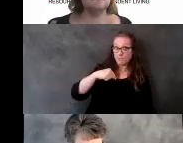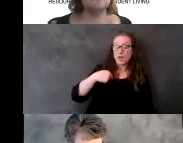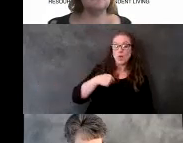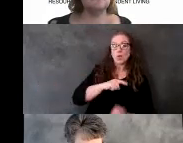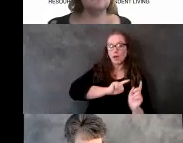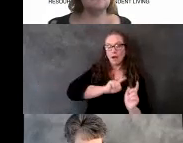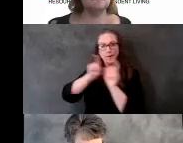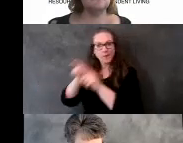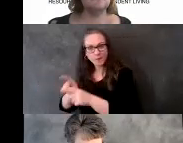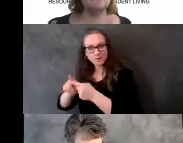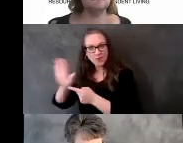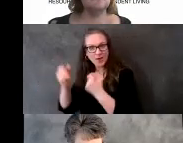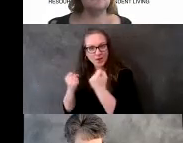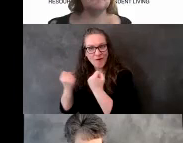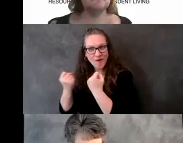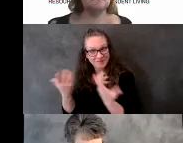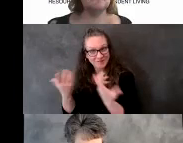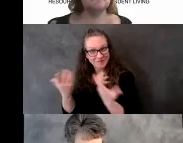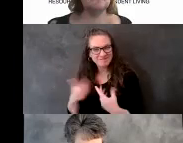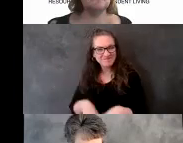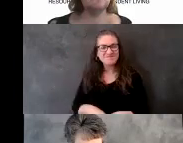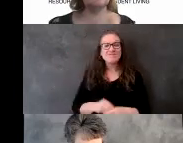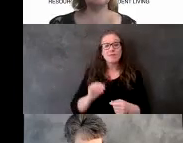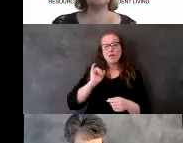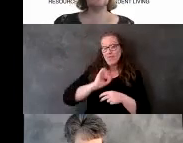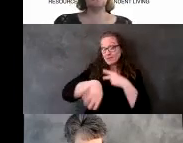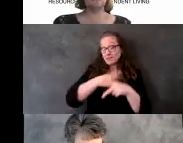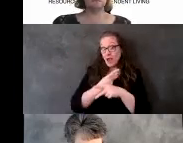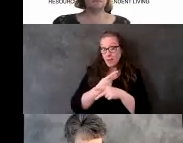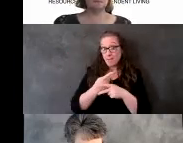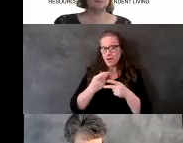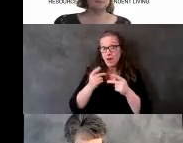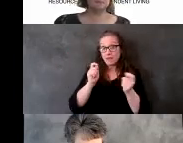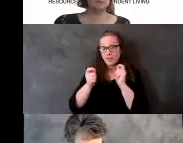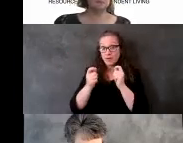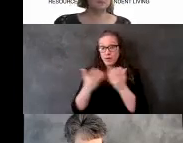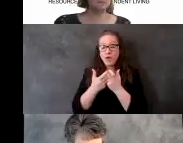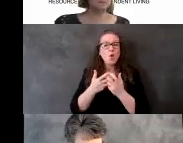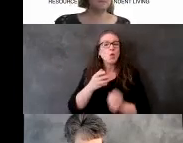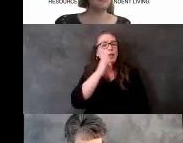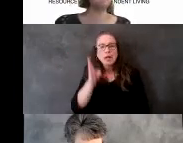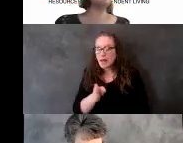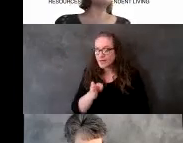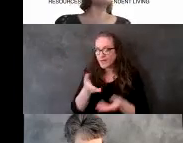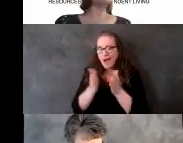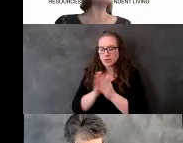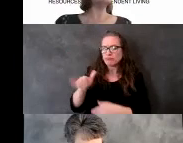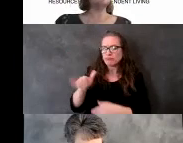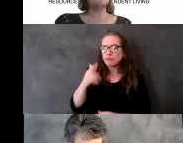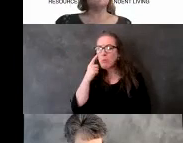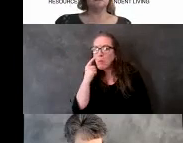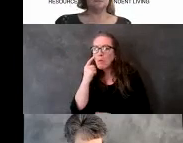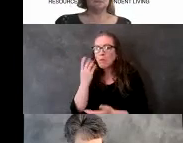For these kinds of accommodations, we never ask a member of the public for proof of their disability. Sometimes it's